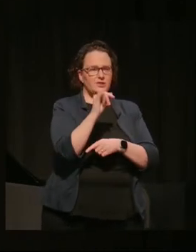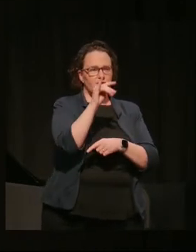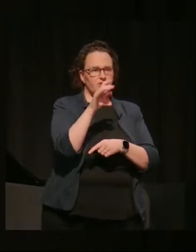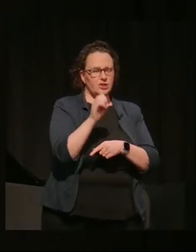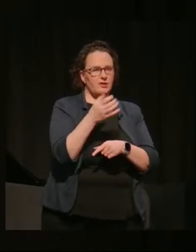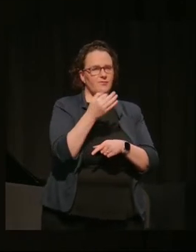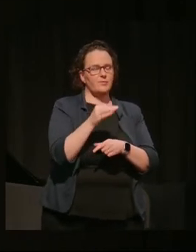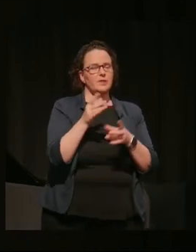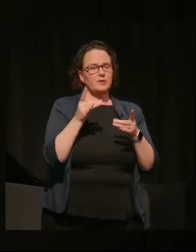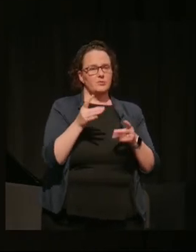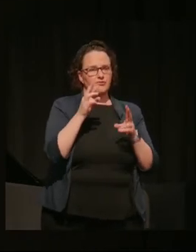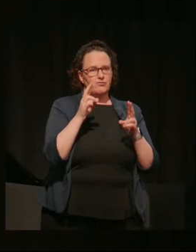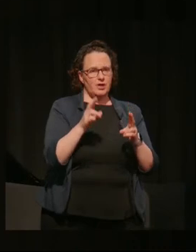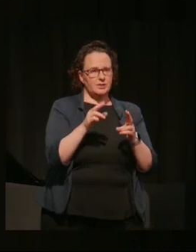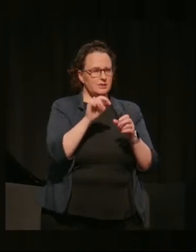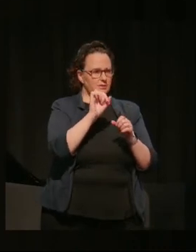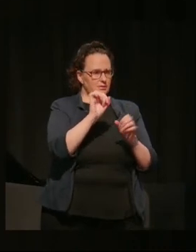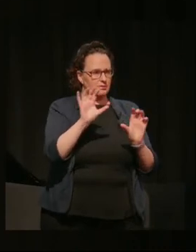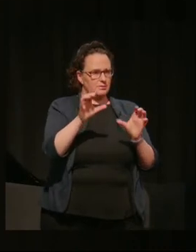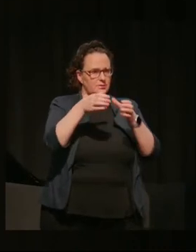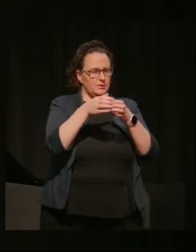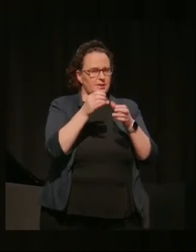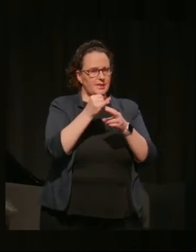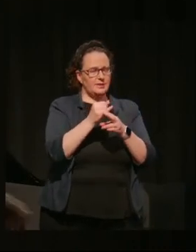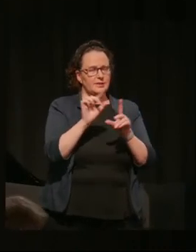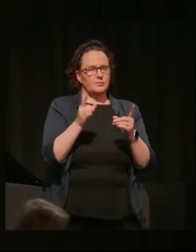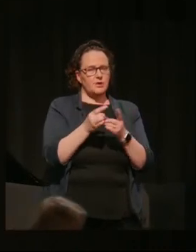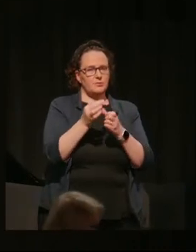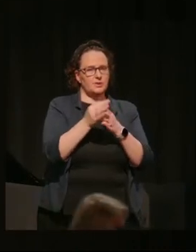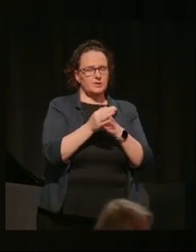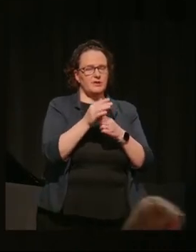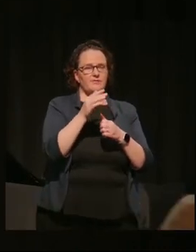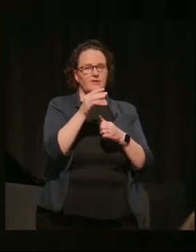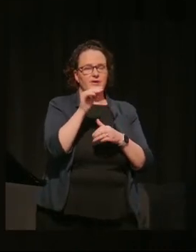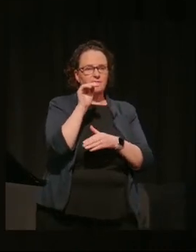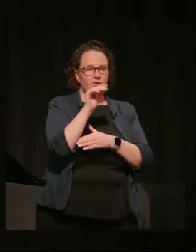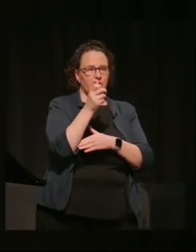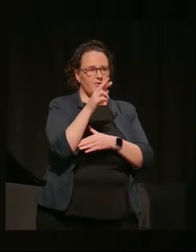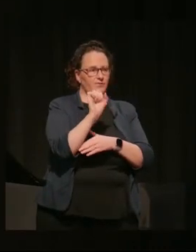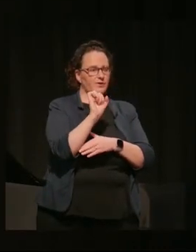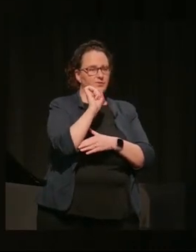Human Rights Unit in the Department of Foreign Affairs to give her reading.